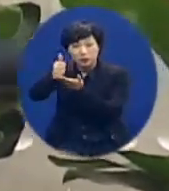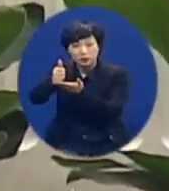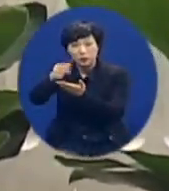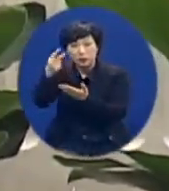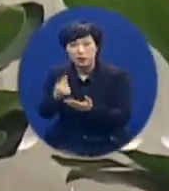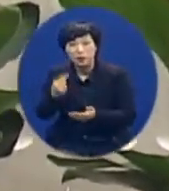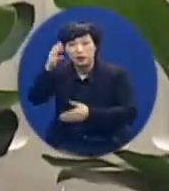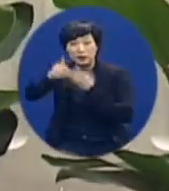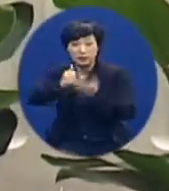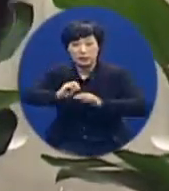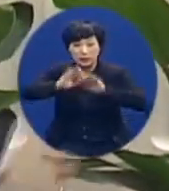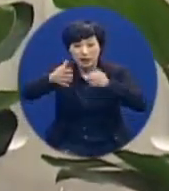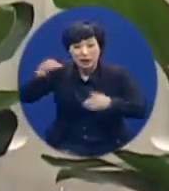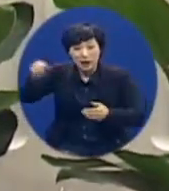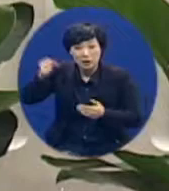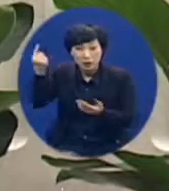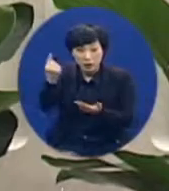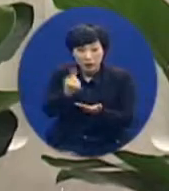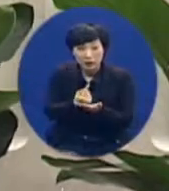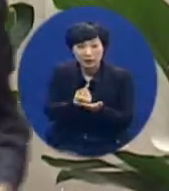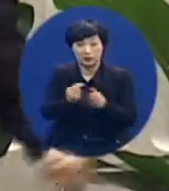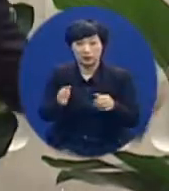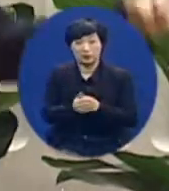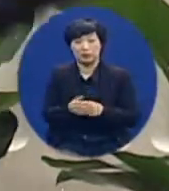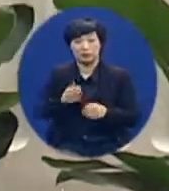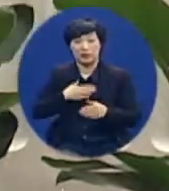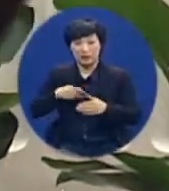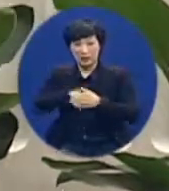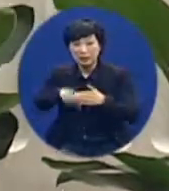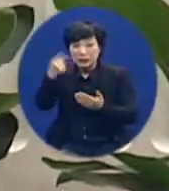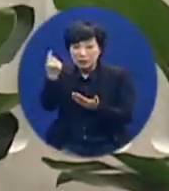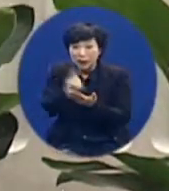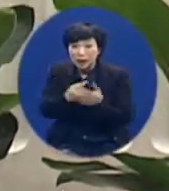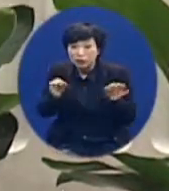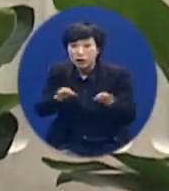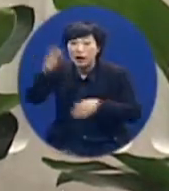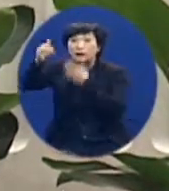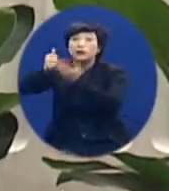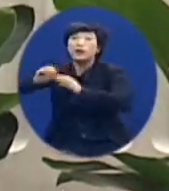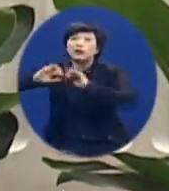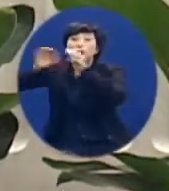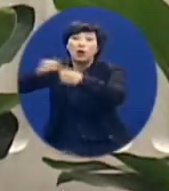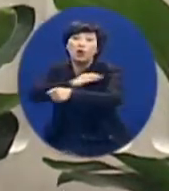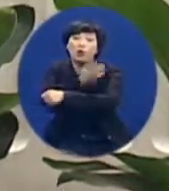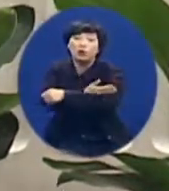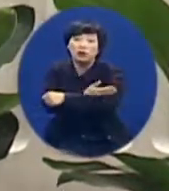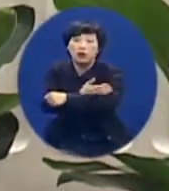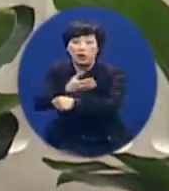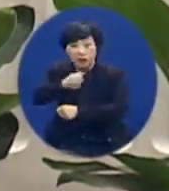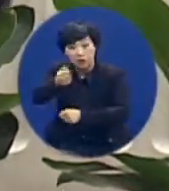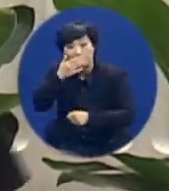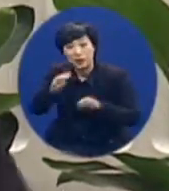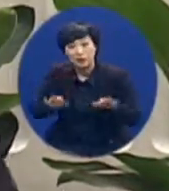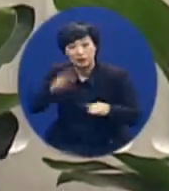upon you. When the Holy Spirit comes upon me with the kingdom of heaven, the kingdom of God has the